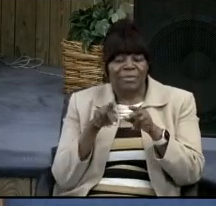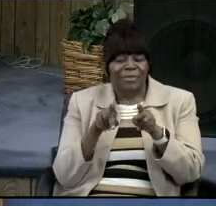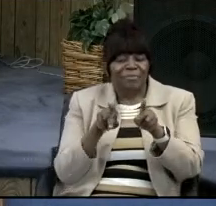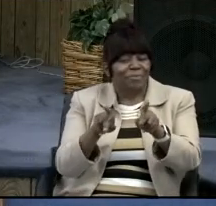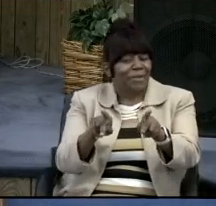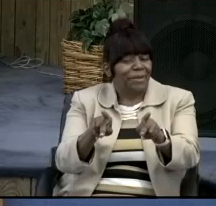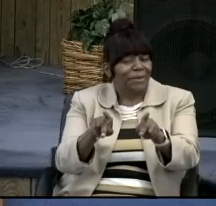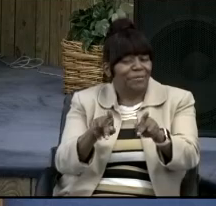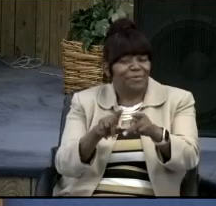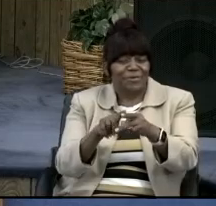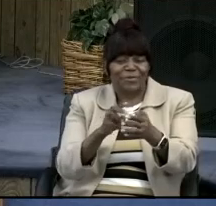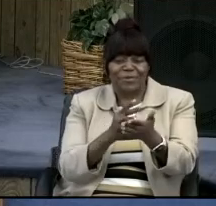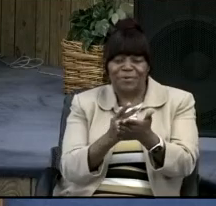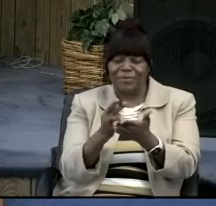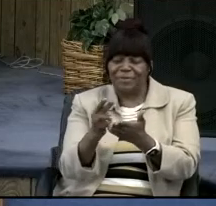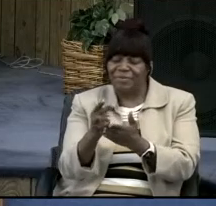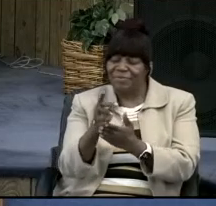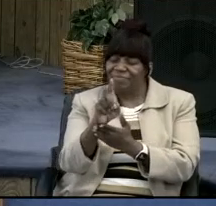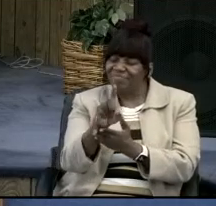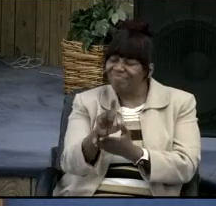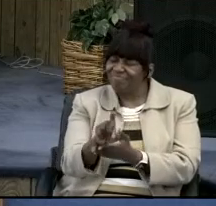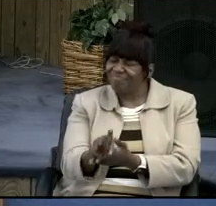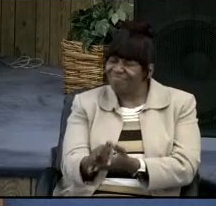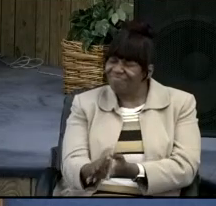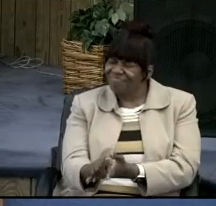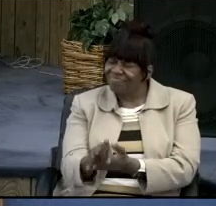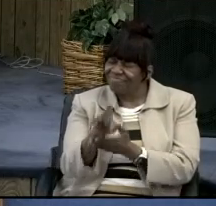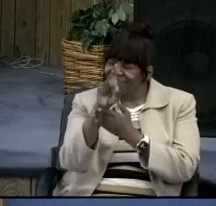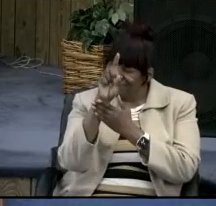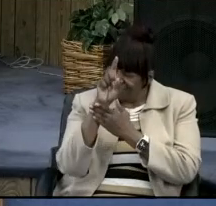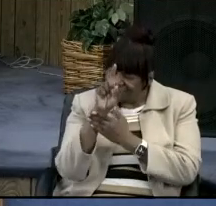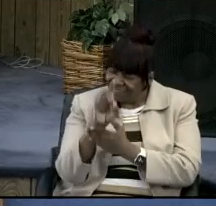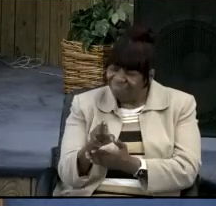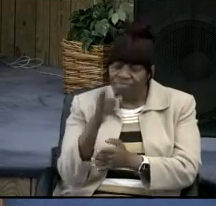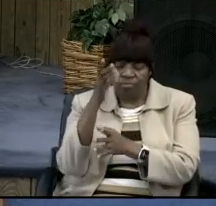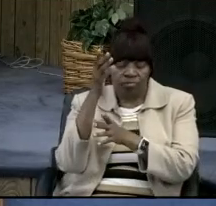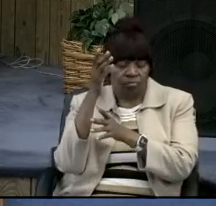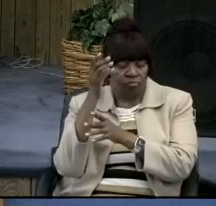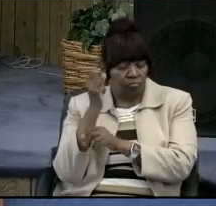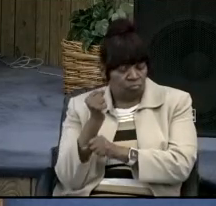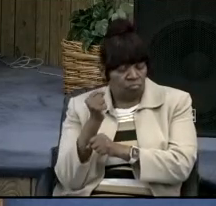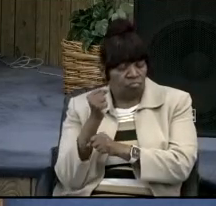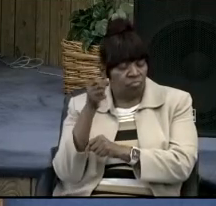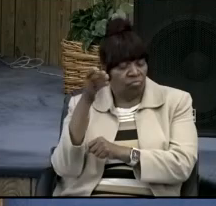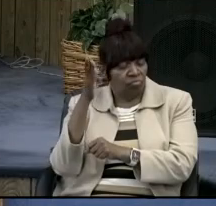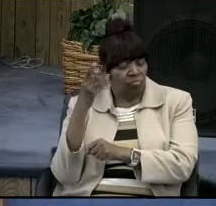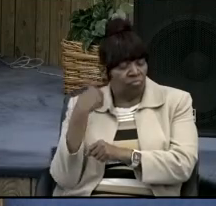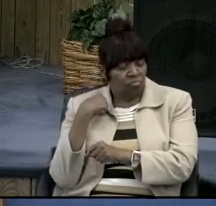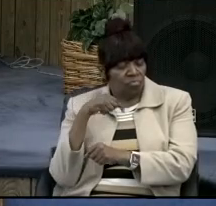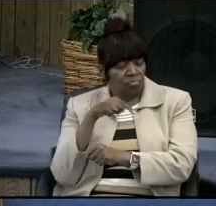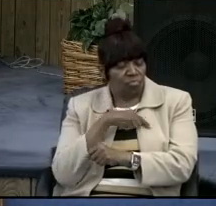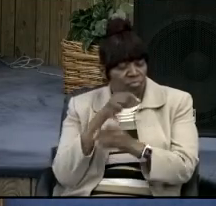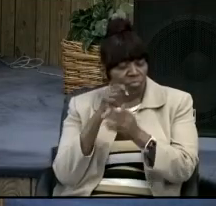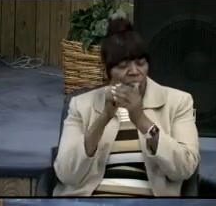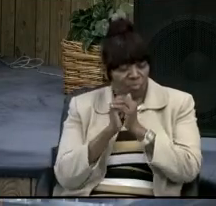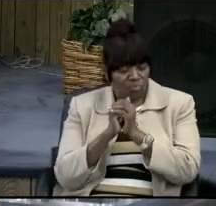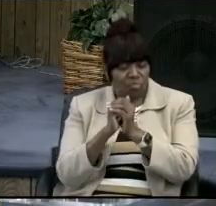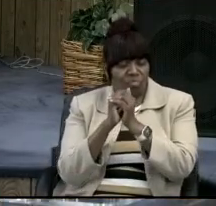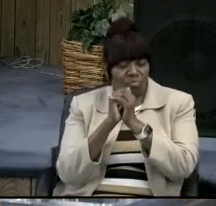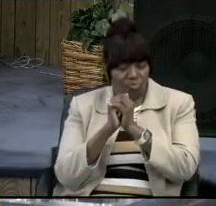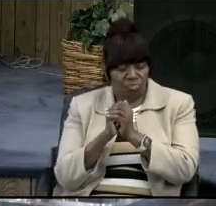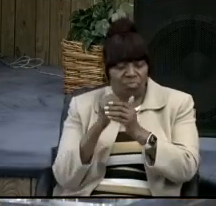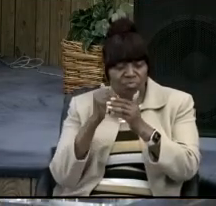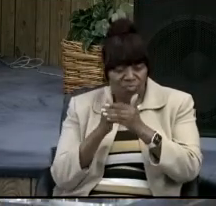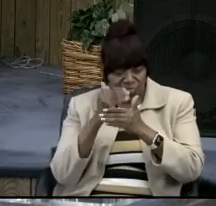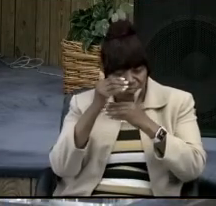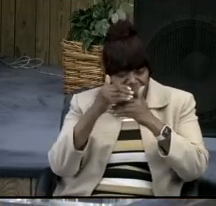holiness is to trust God. And what is the sign that we trust him? We worship him in